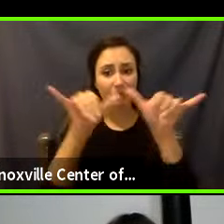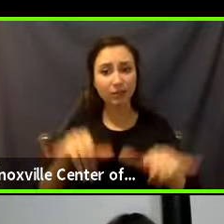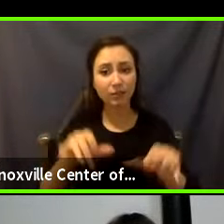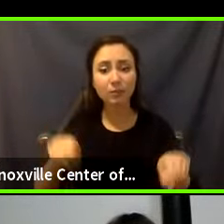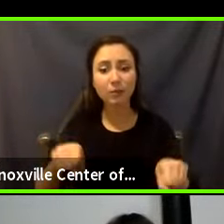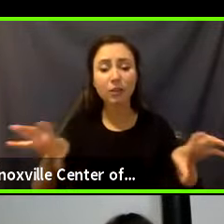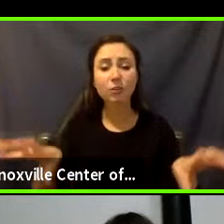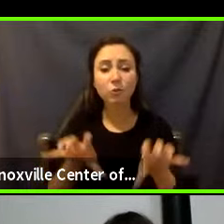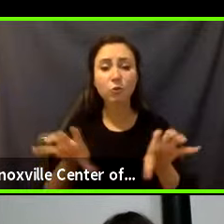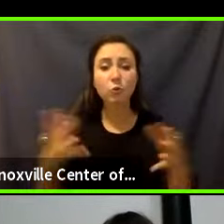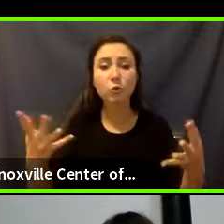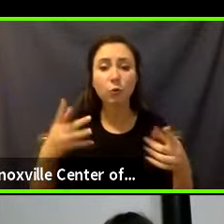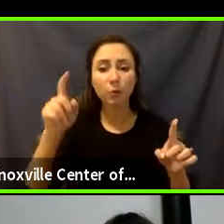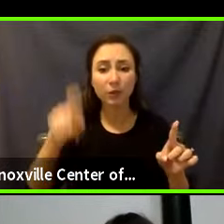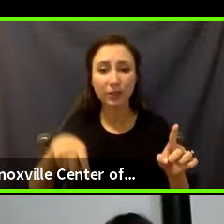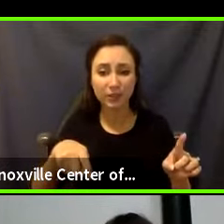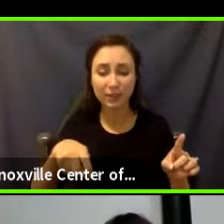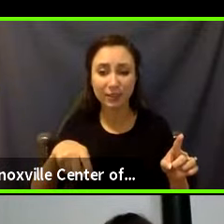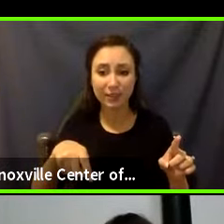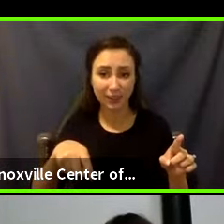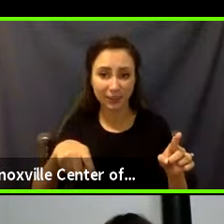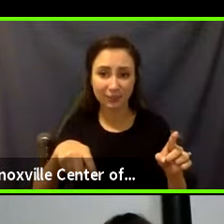we need and do